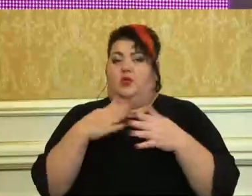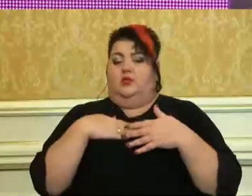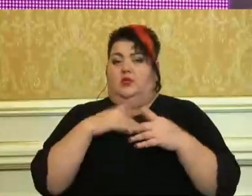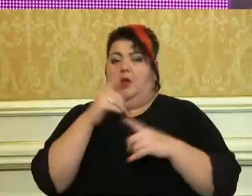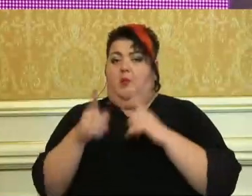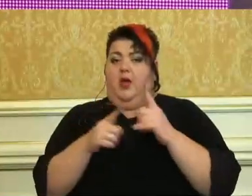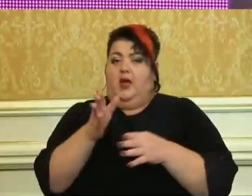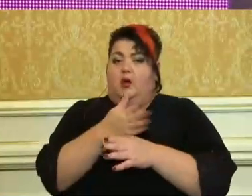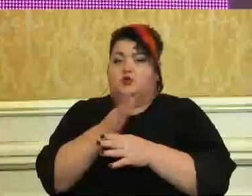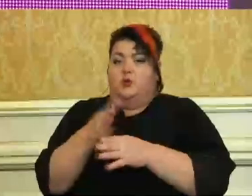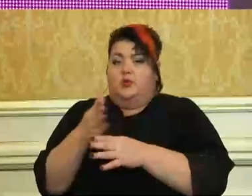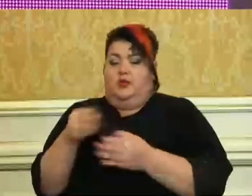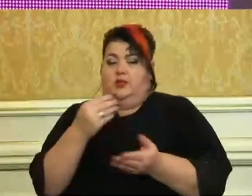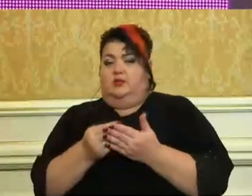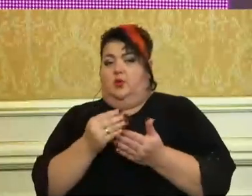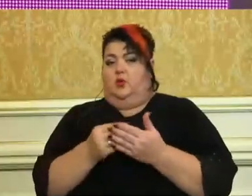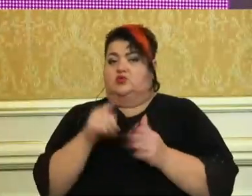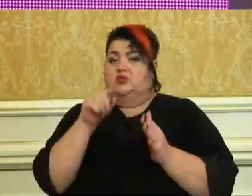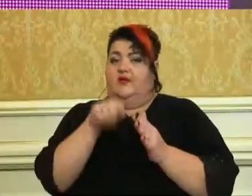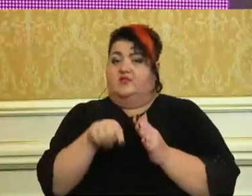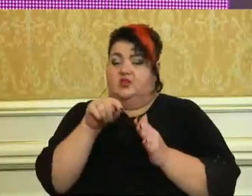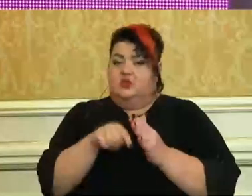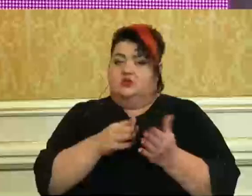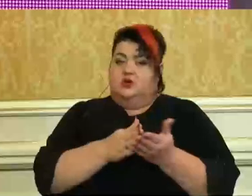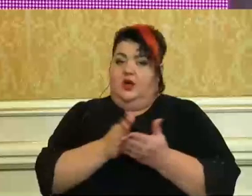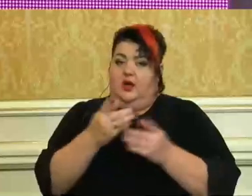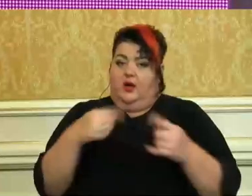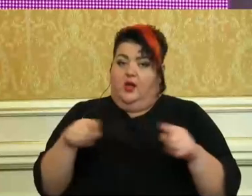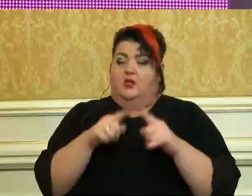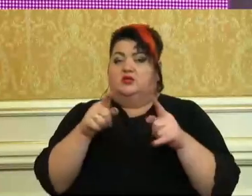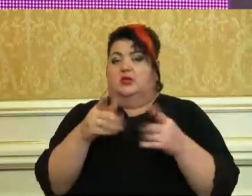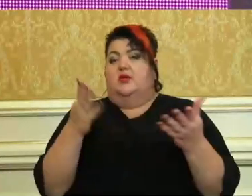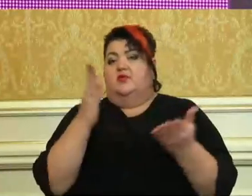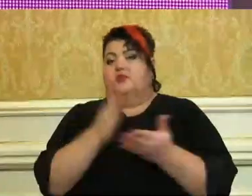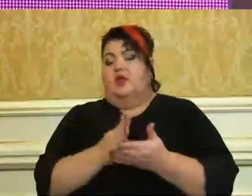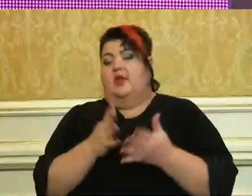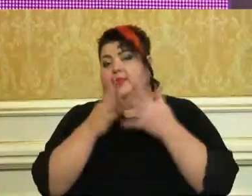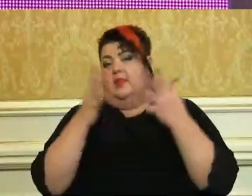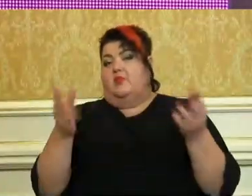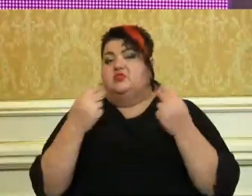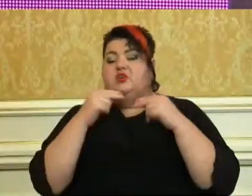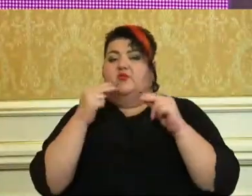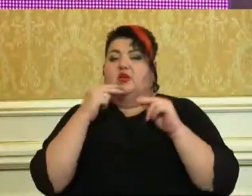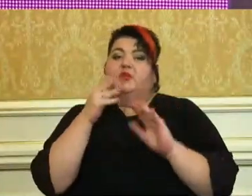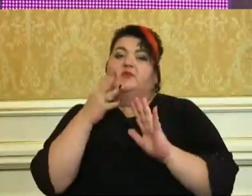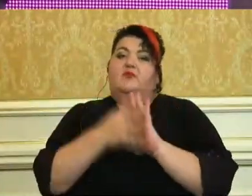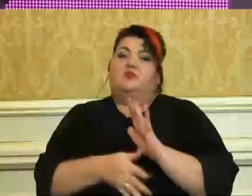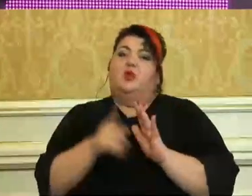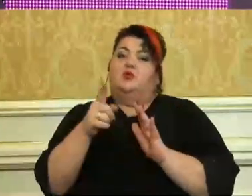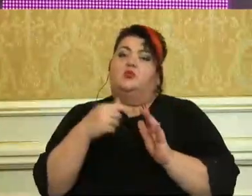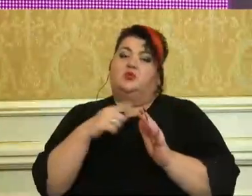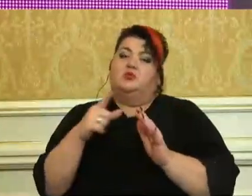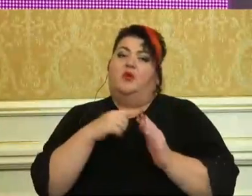which will give us the opportunity for redistribution of the funds. We have to spend them